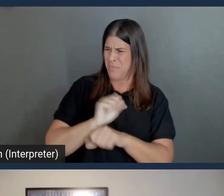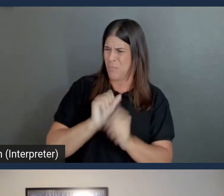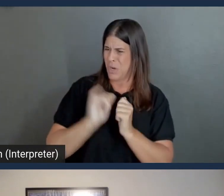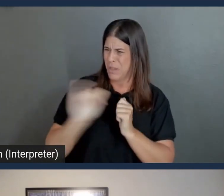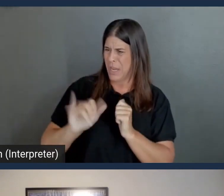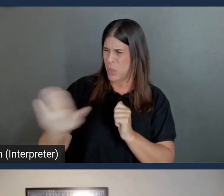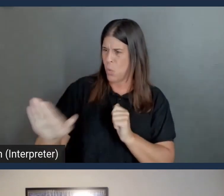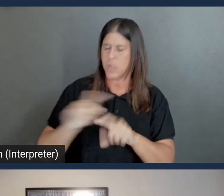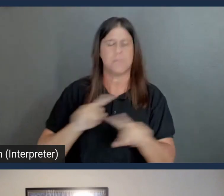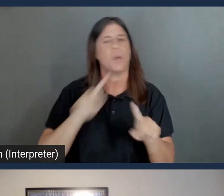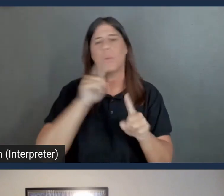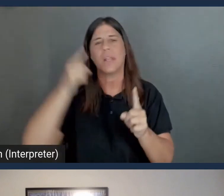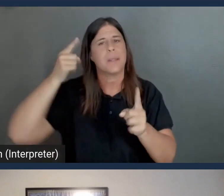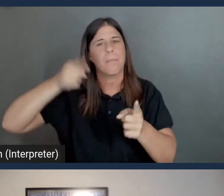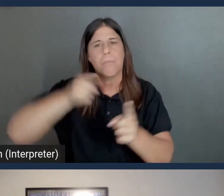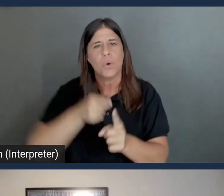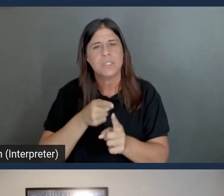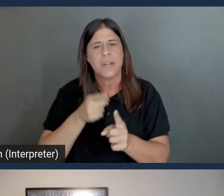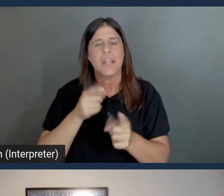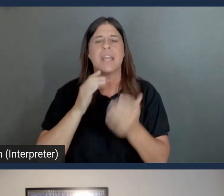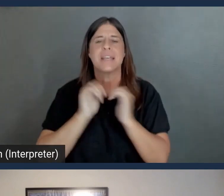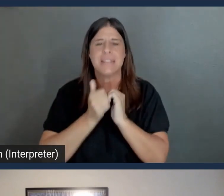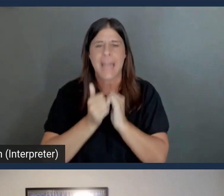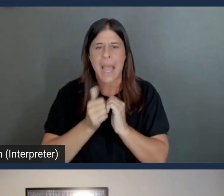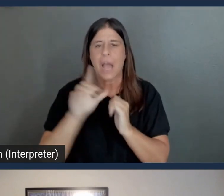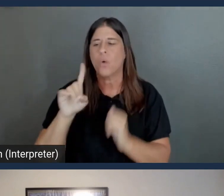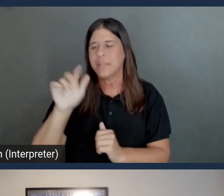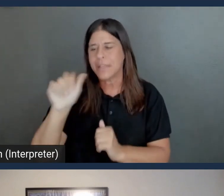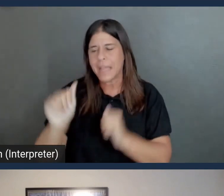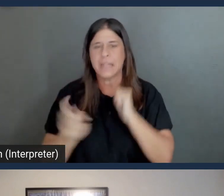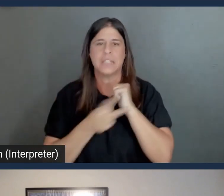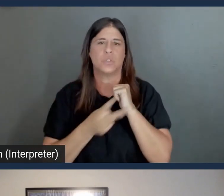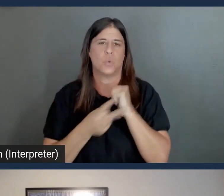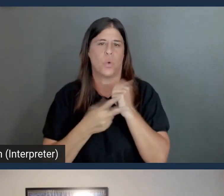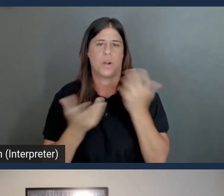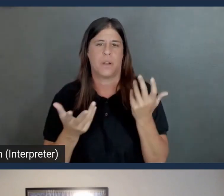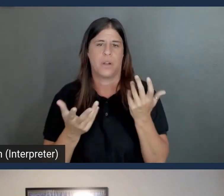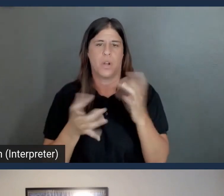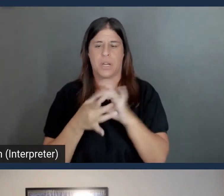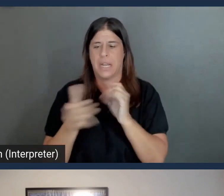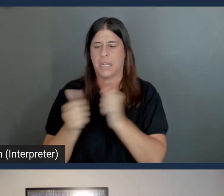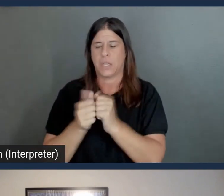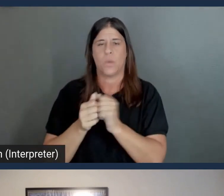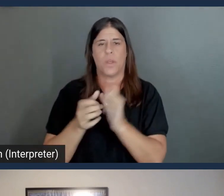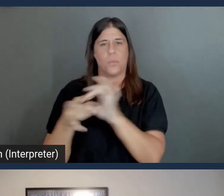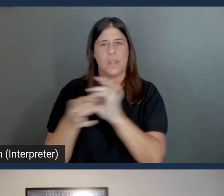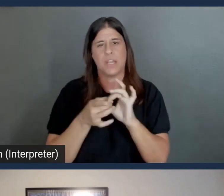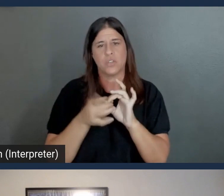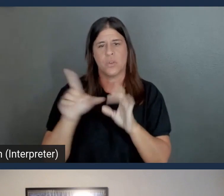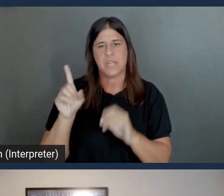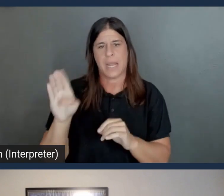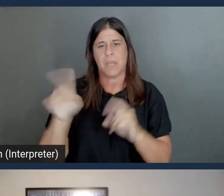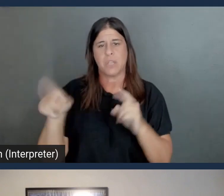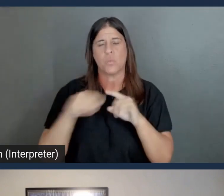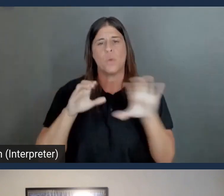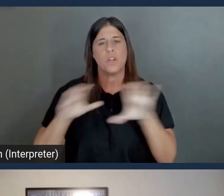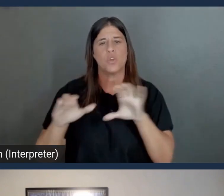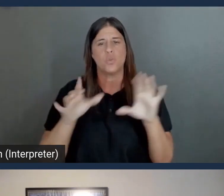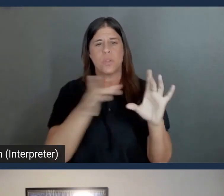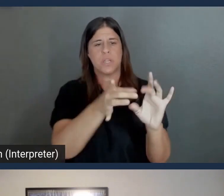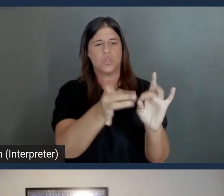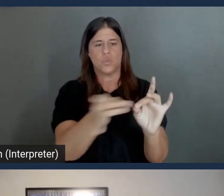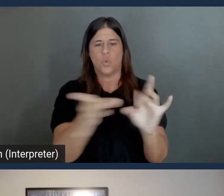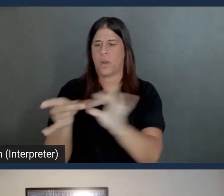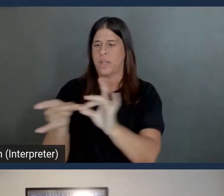to, as I mentioned, just the nature of the way data is stored in a relational database. When you're doing those sorts of joins in a relational